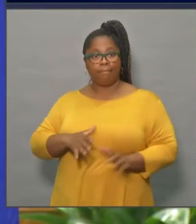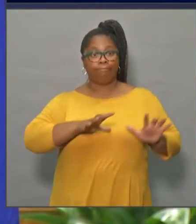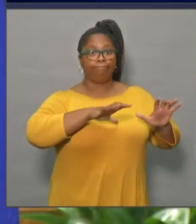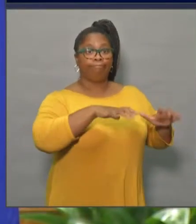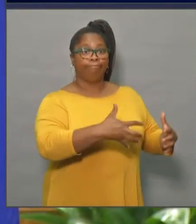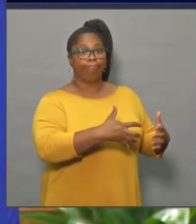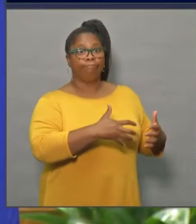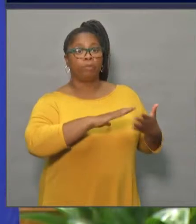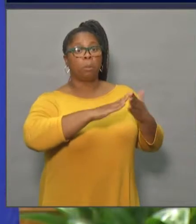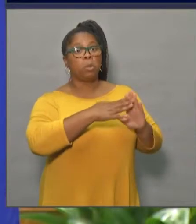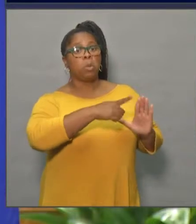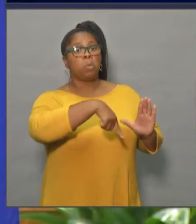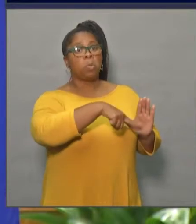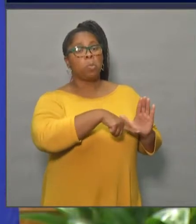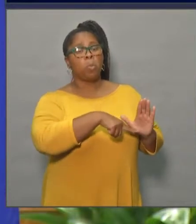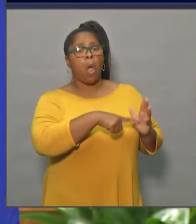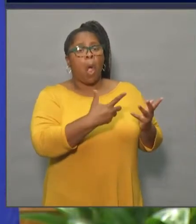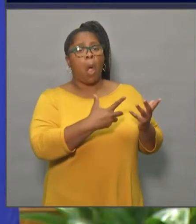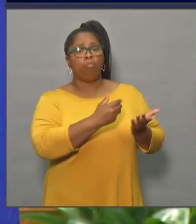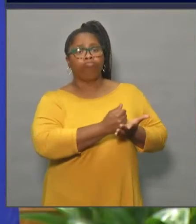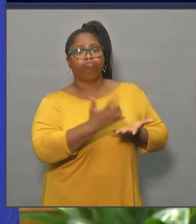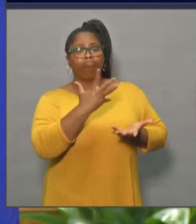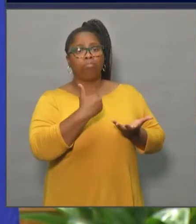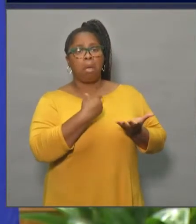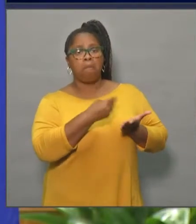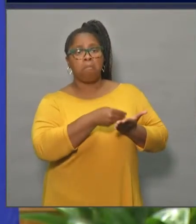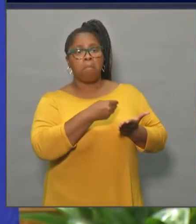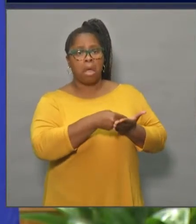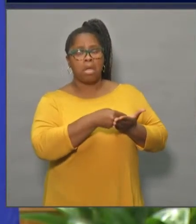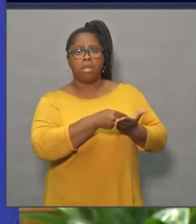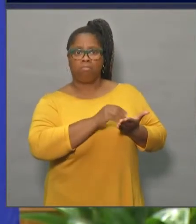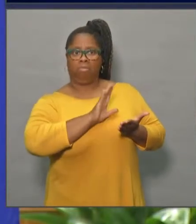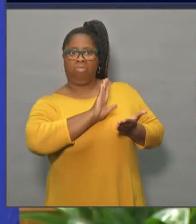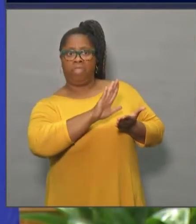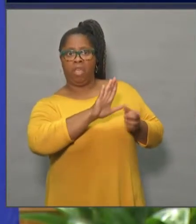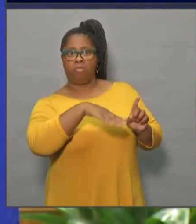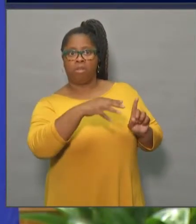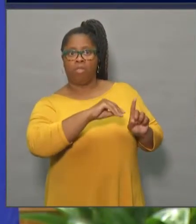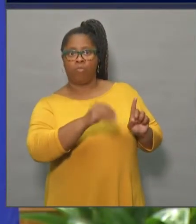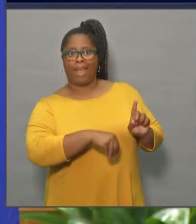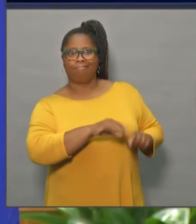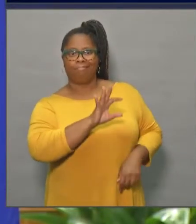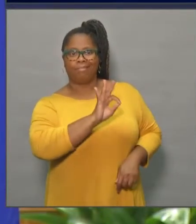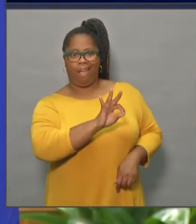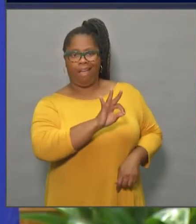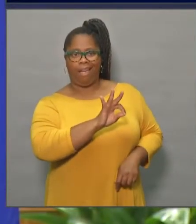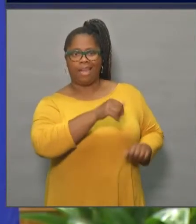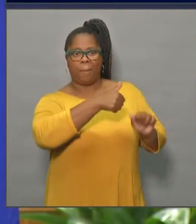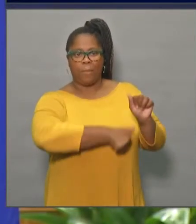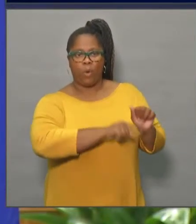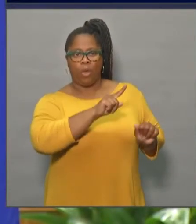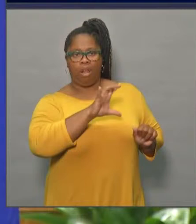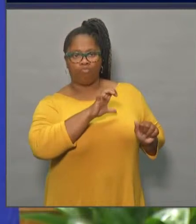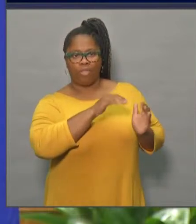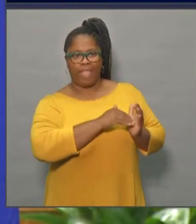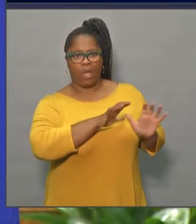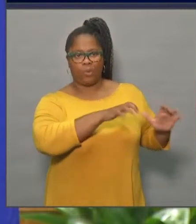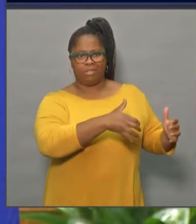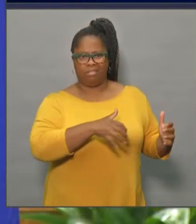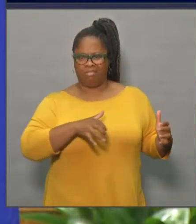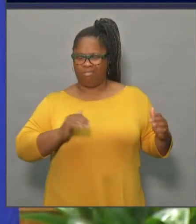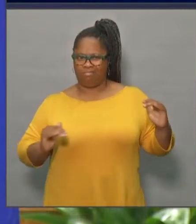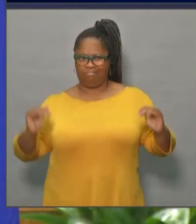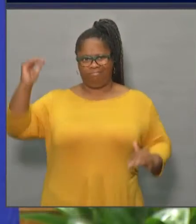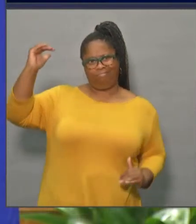living in communities with very low poverty levels who have a death rate of 9 people per 100,000. As I